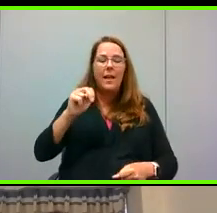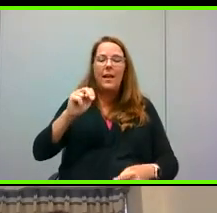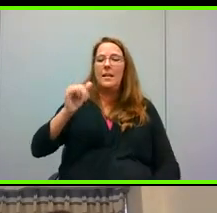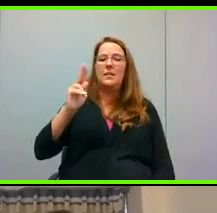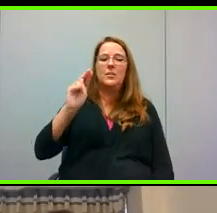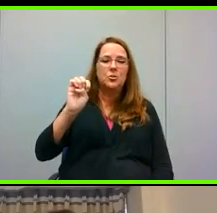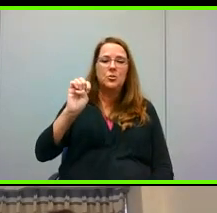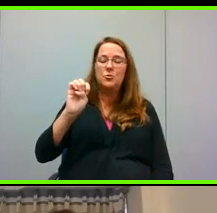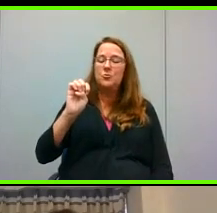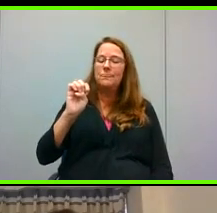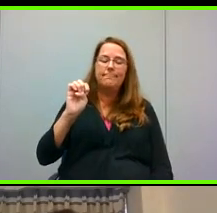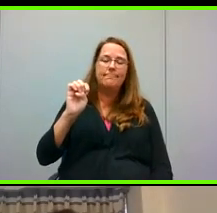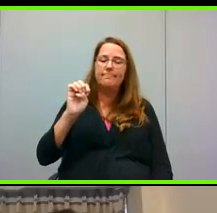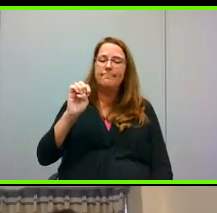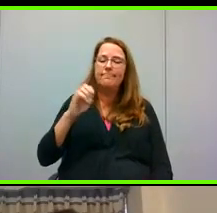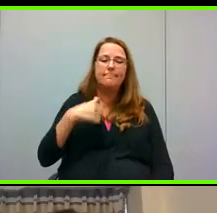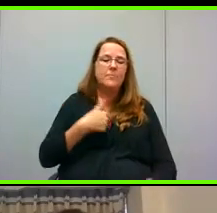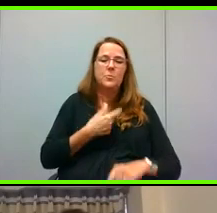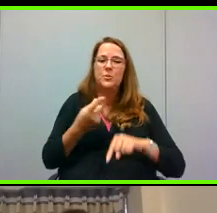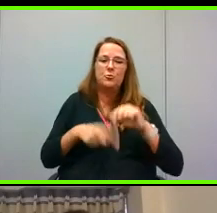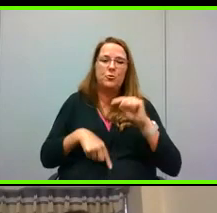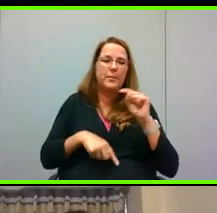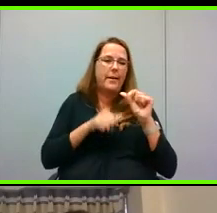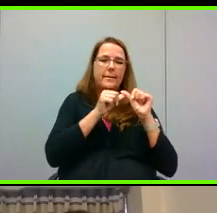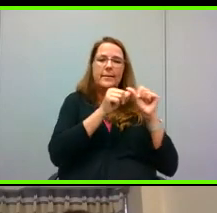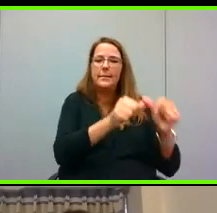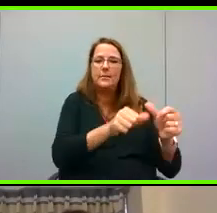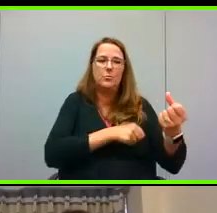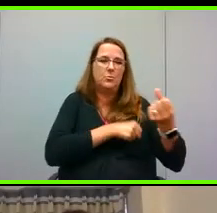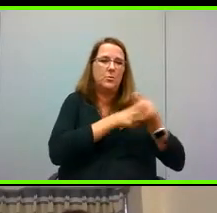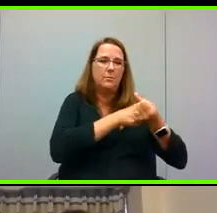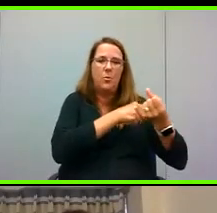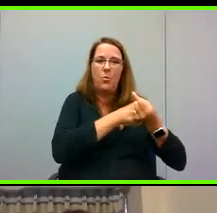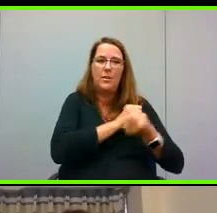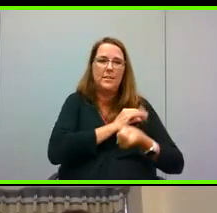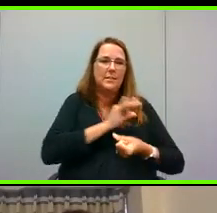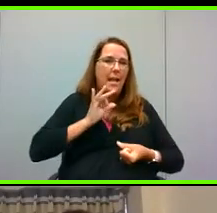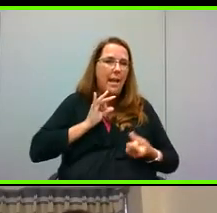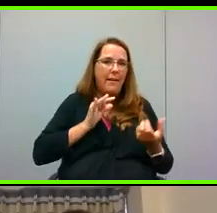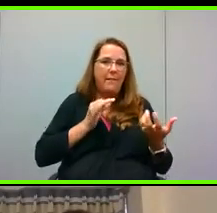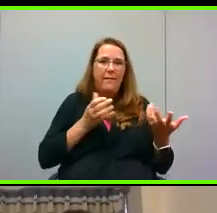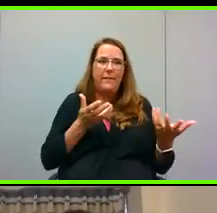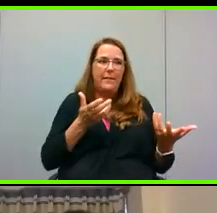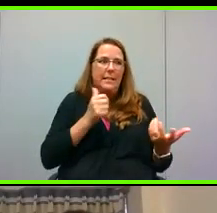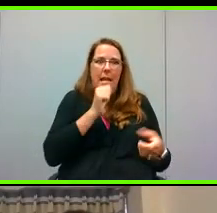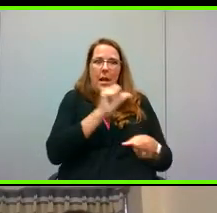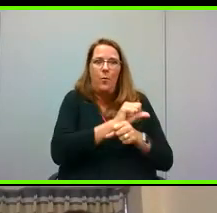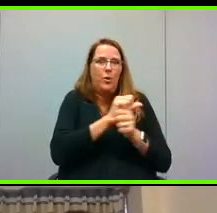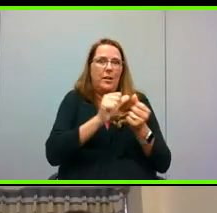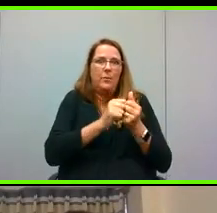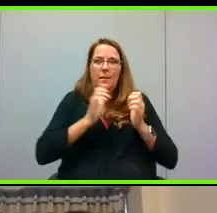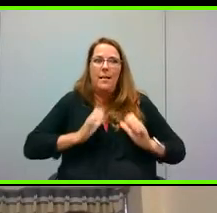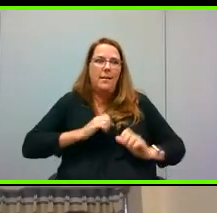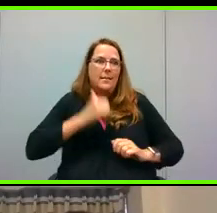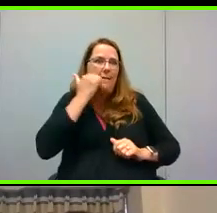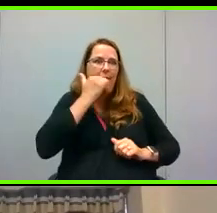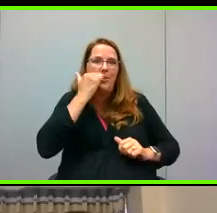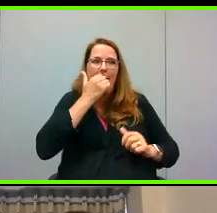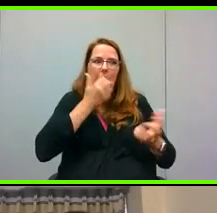we just could not continue to try to support our staff that were not working with clients day to day.